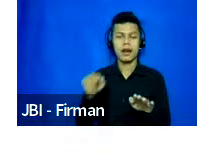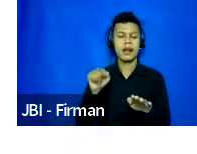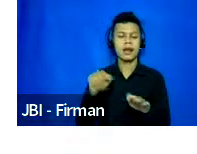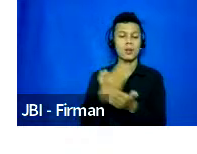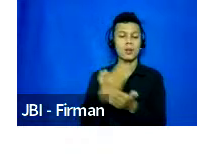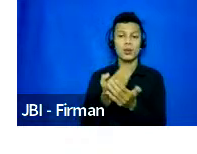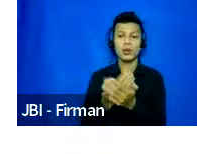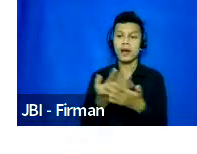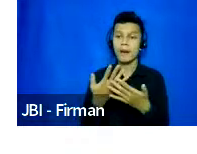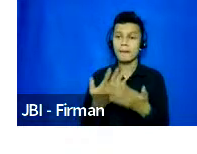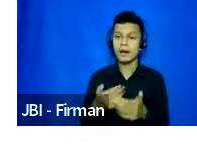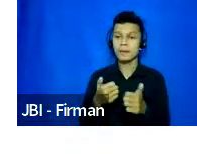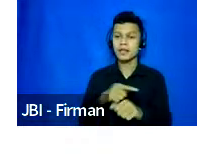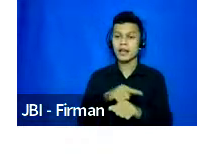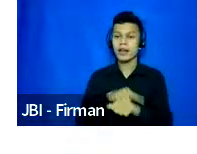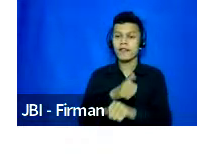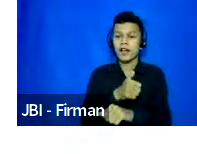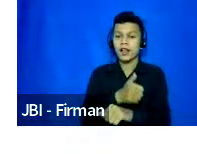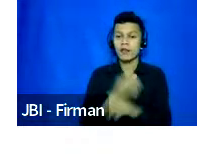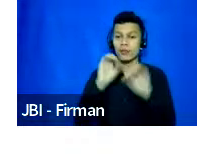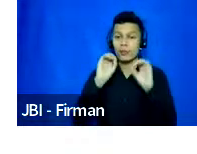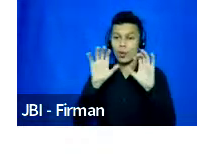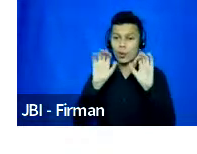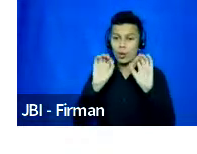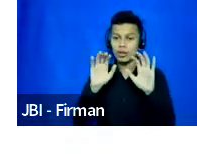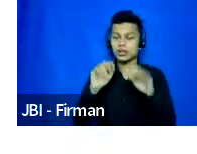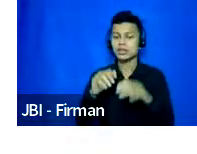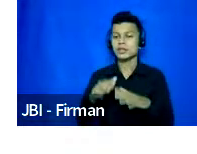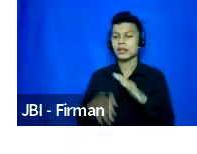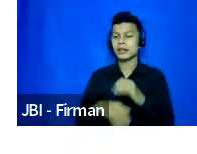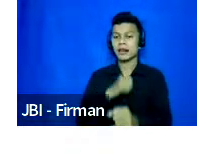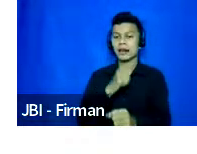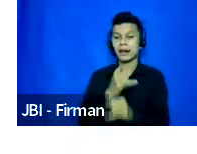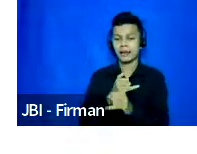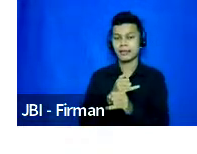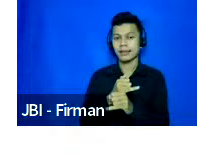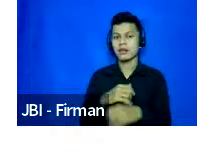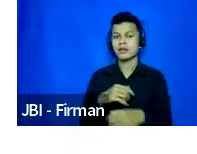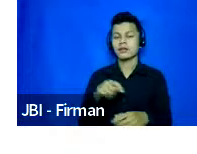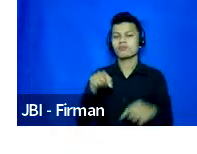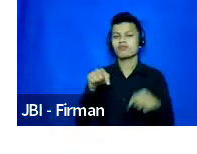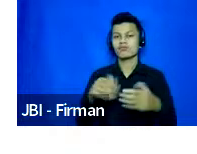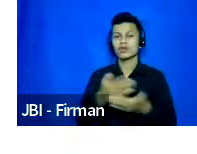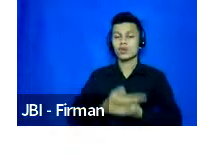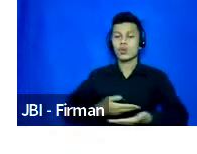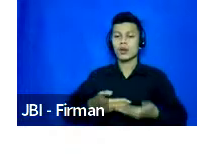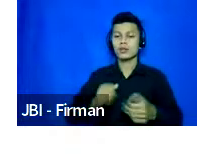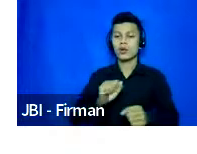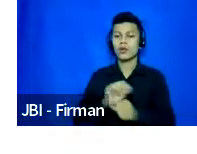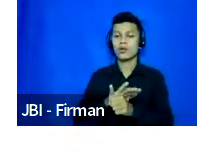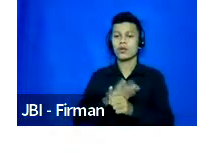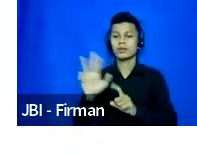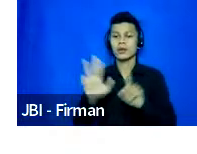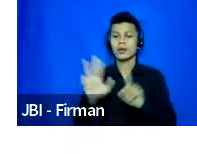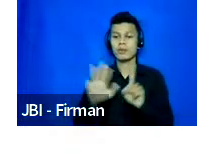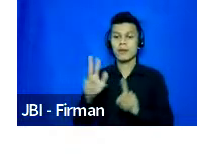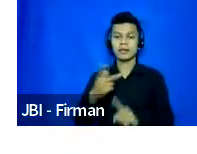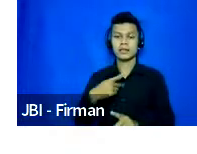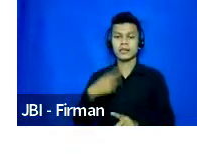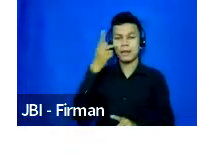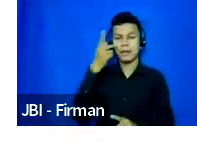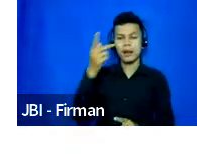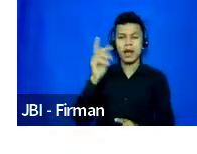During the COVID-19, we also have witnessing some